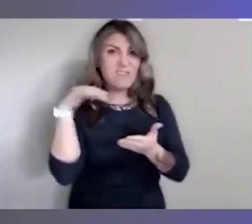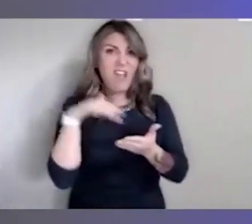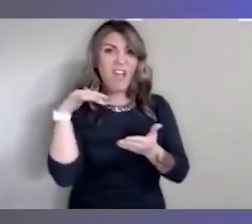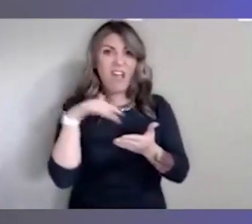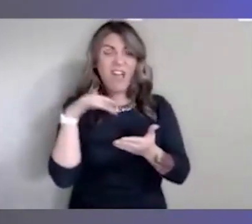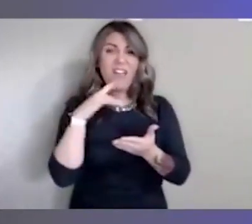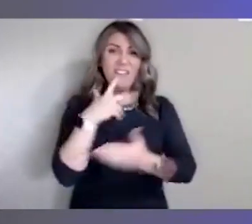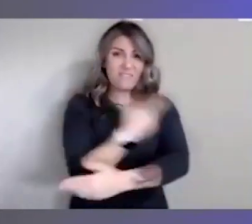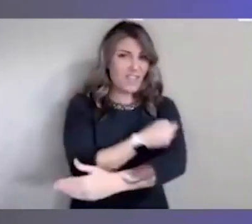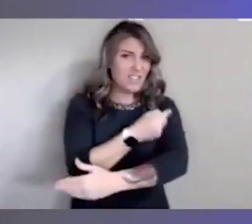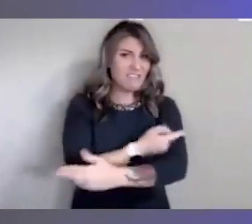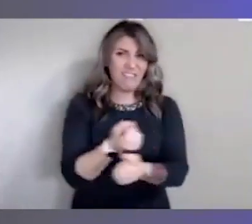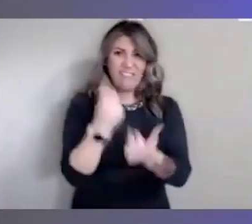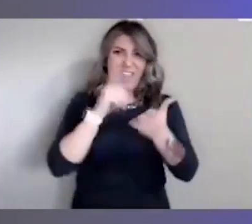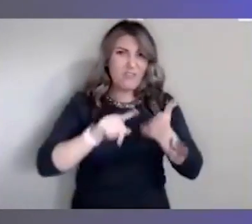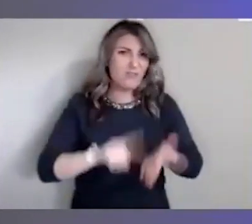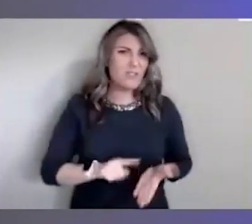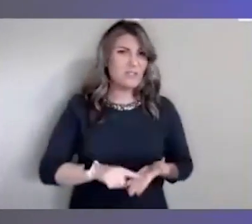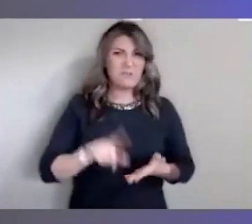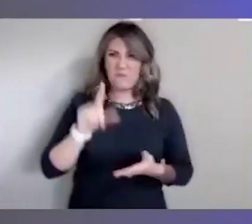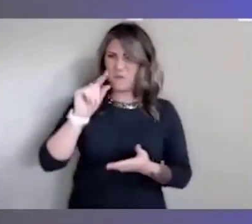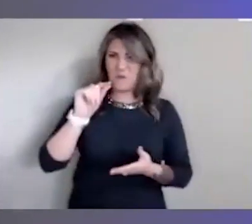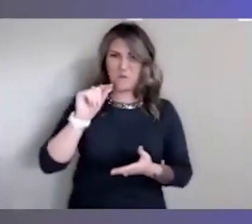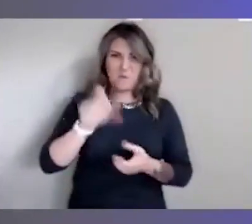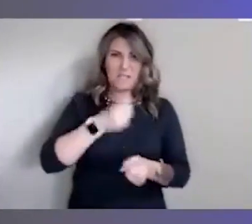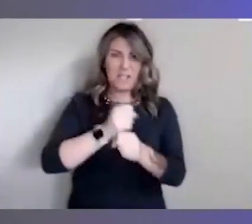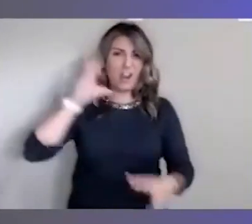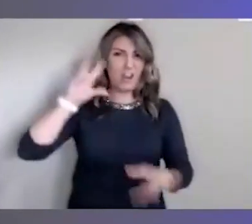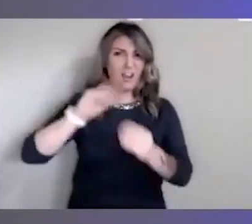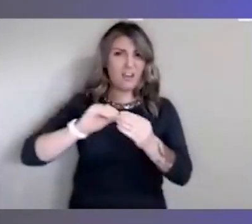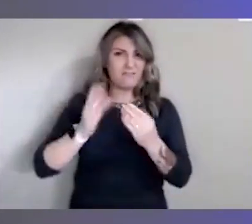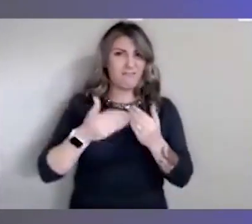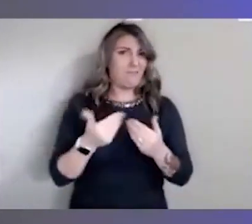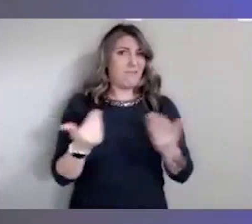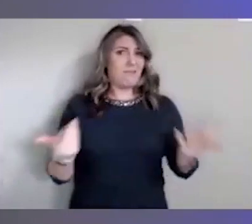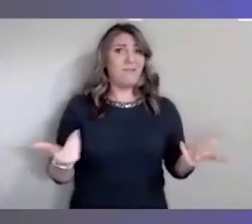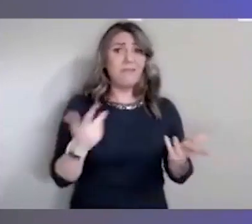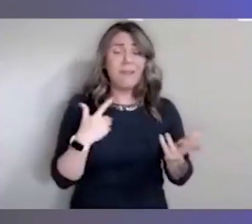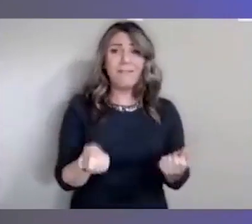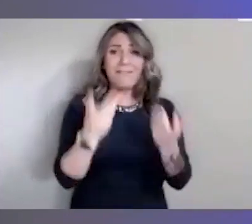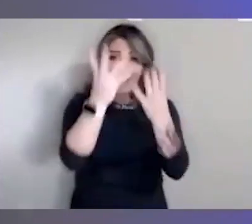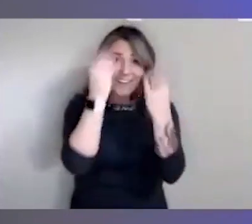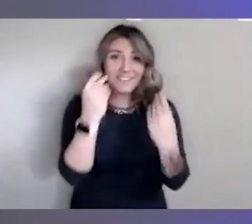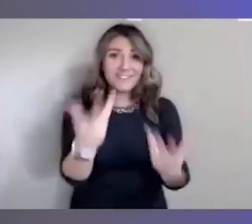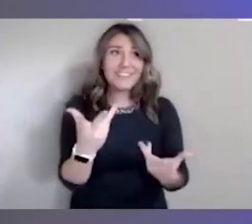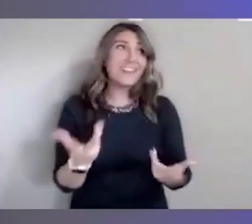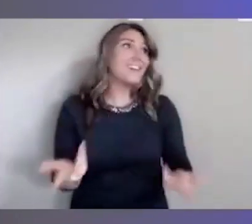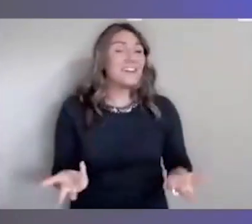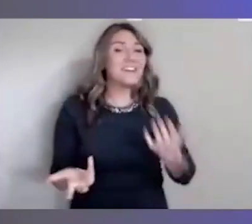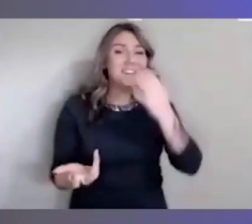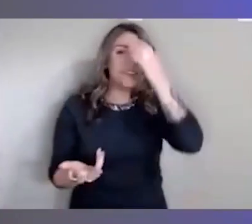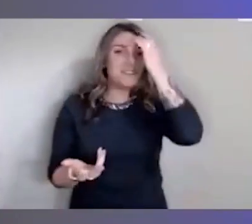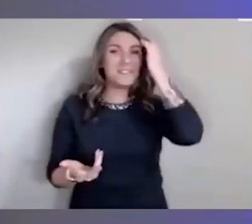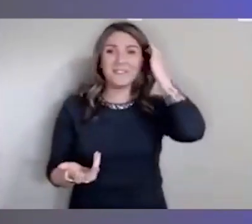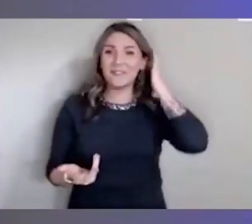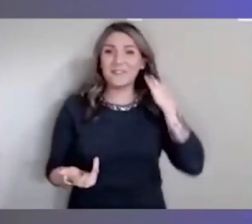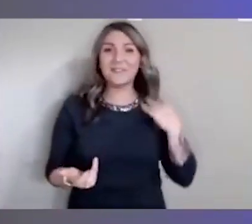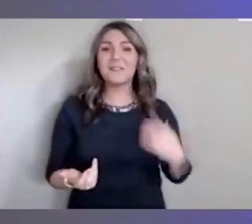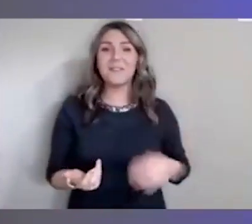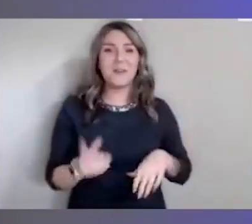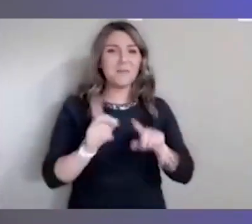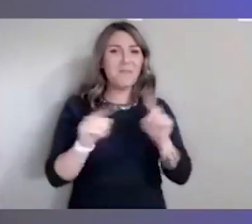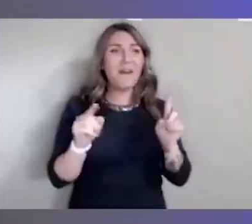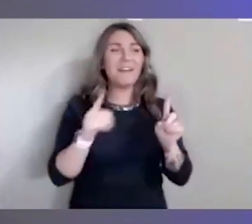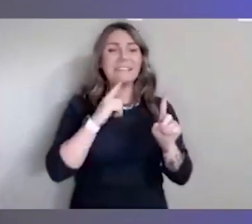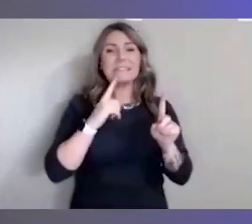on this already, 20 years of research easily. So we do have a lot of data, but it's just difficult. So